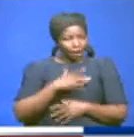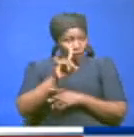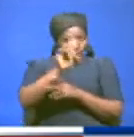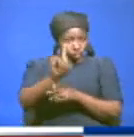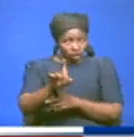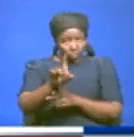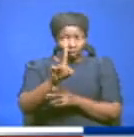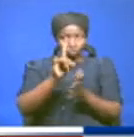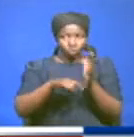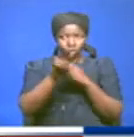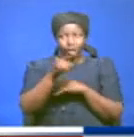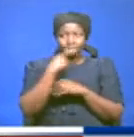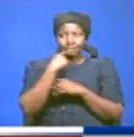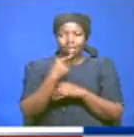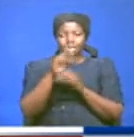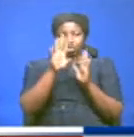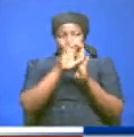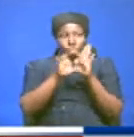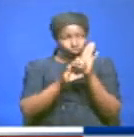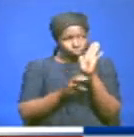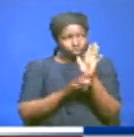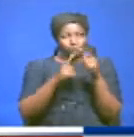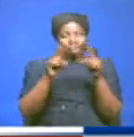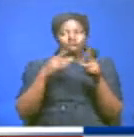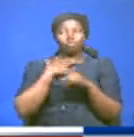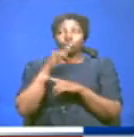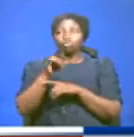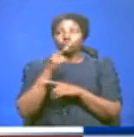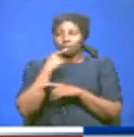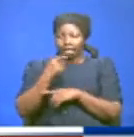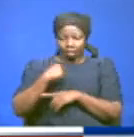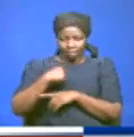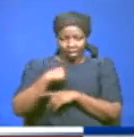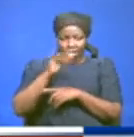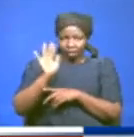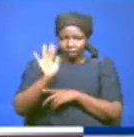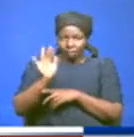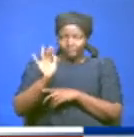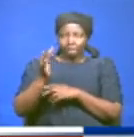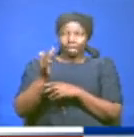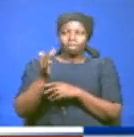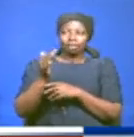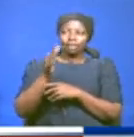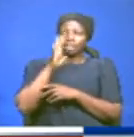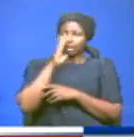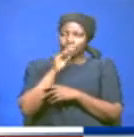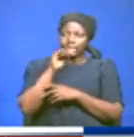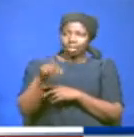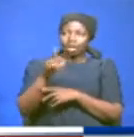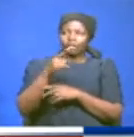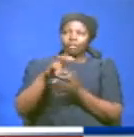constitution. Yes. But I want you to convince me that in her speech, she didn't mean that